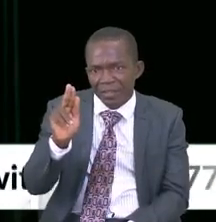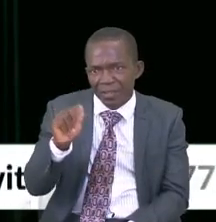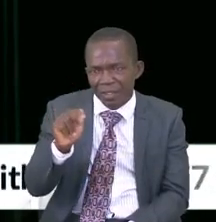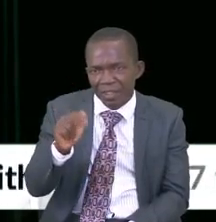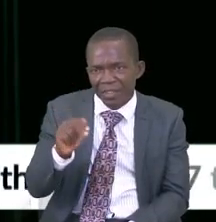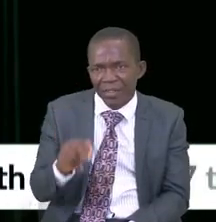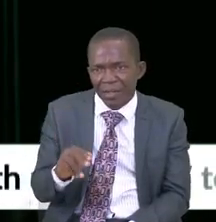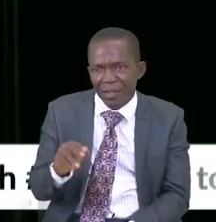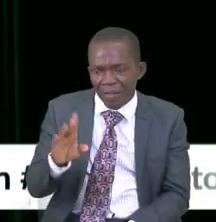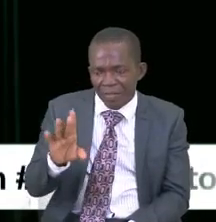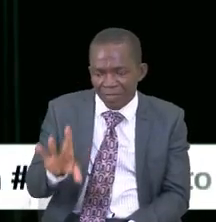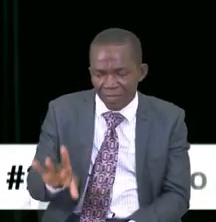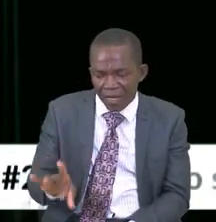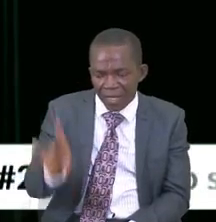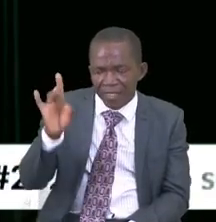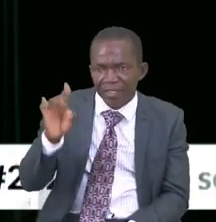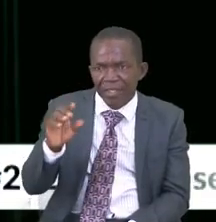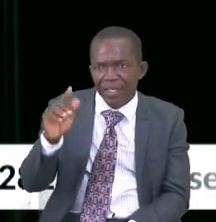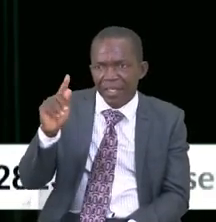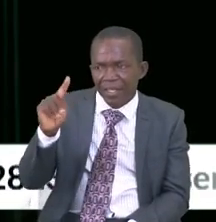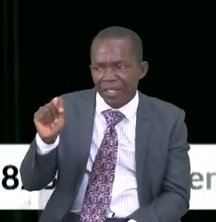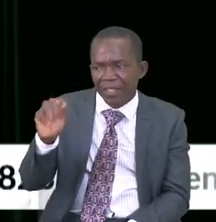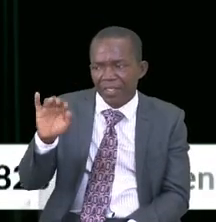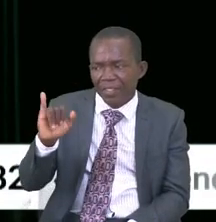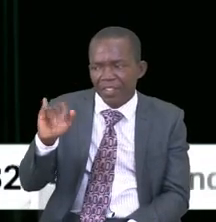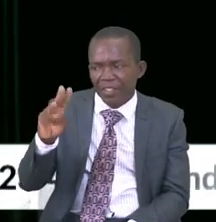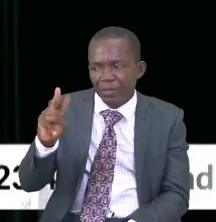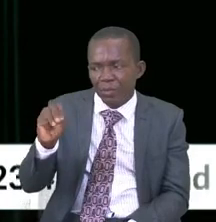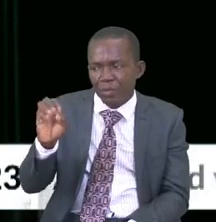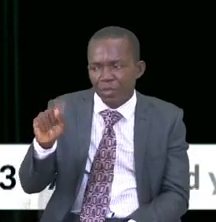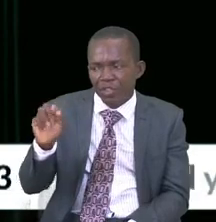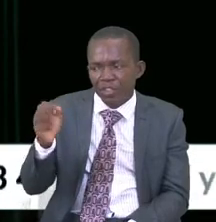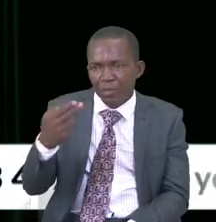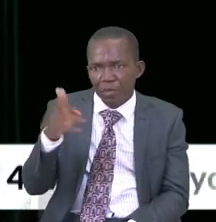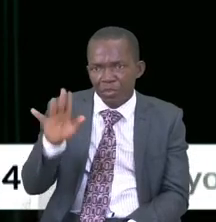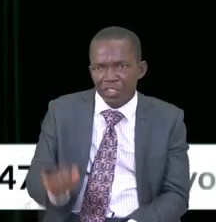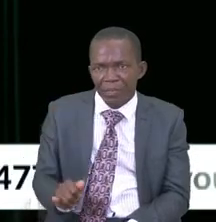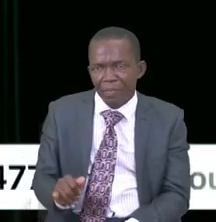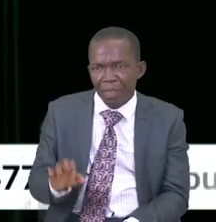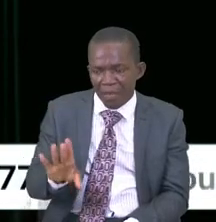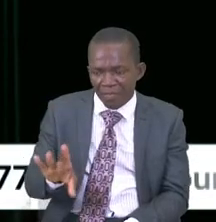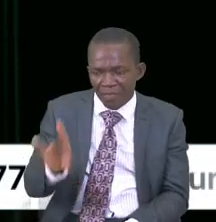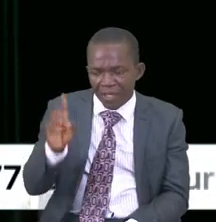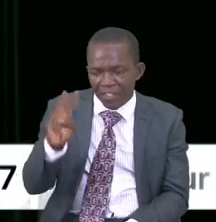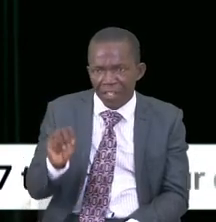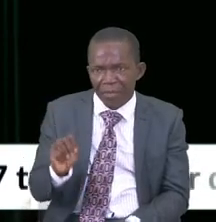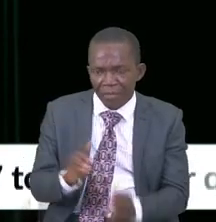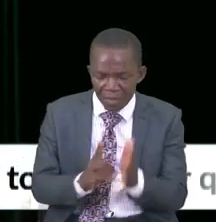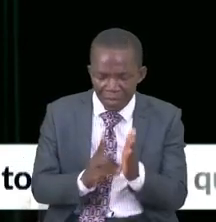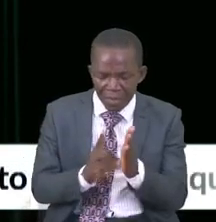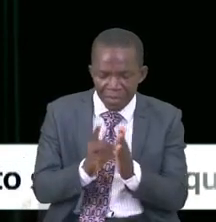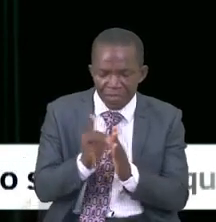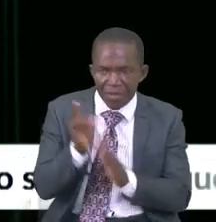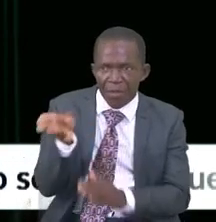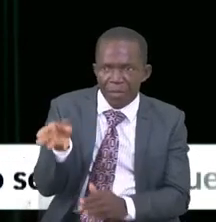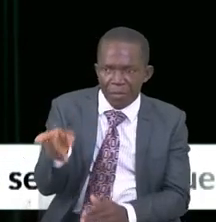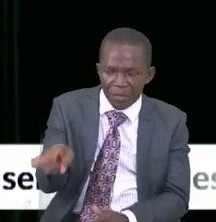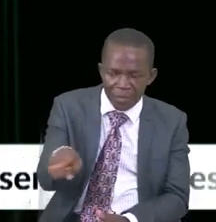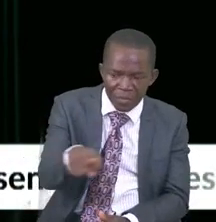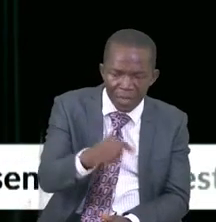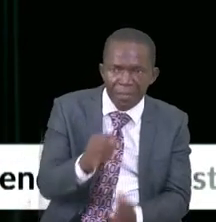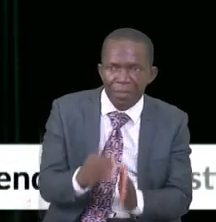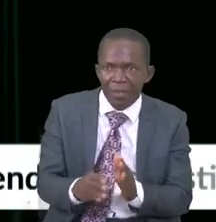a Timothy, my brother. Find a Timothy. As leaders, let's find them. Let's not be tired of them. Let's not